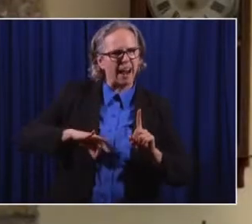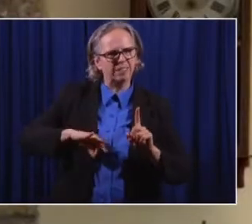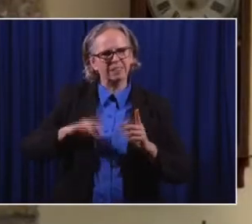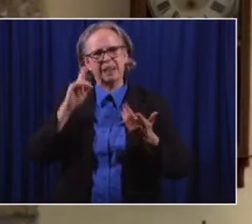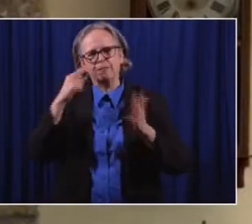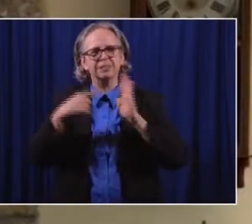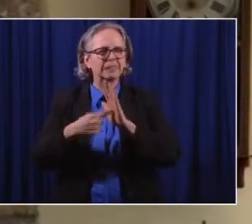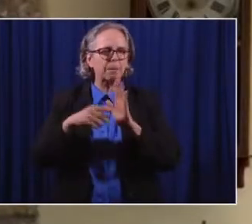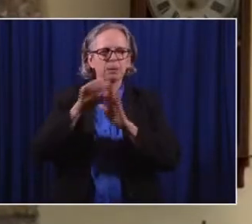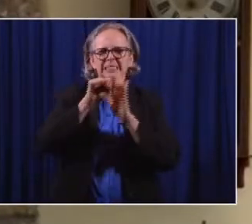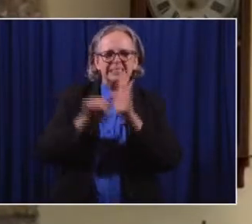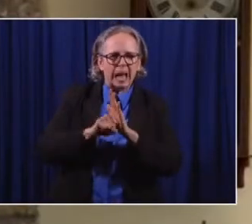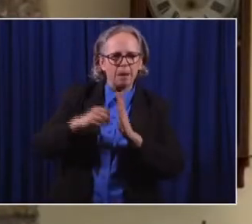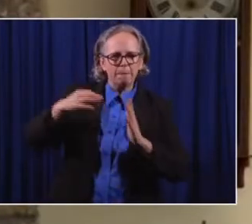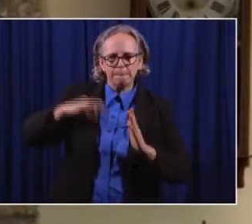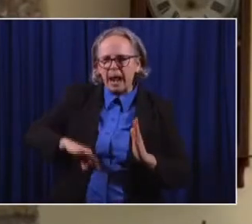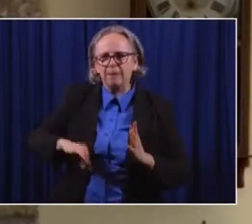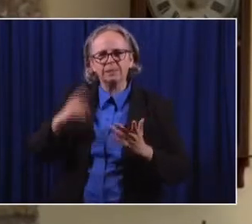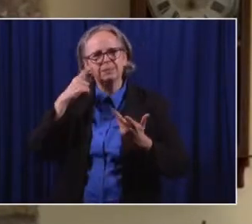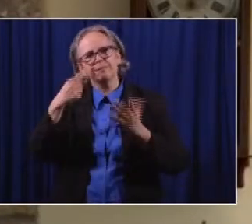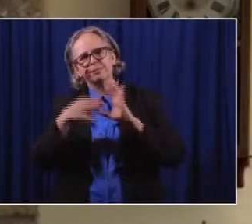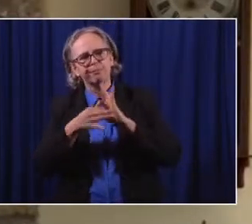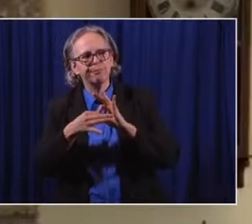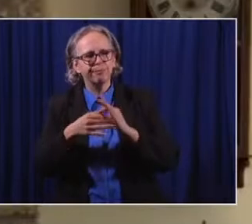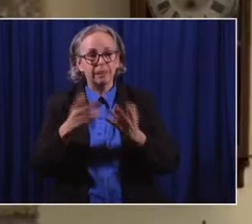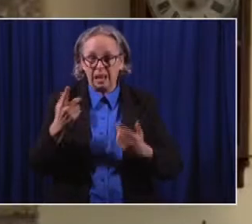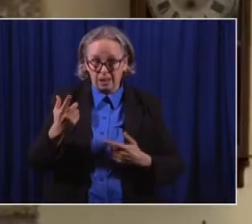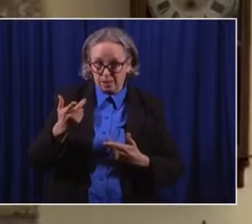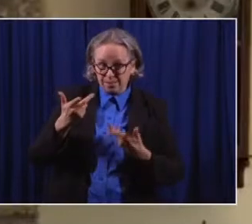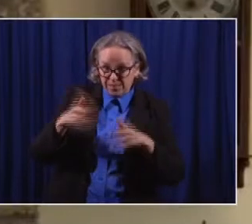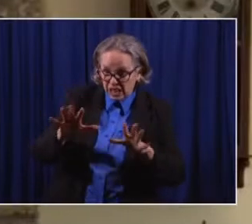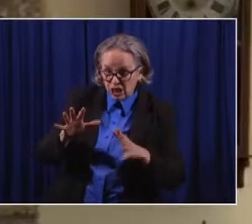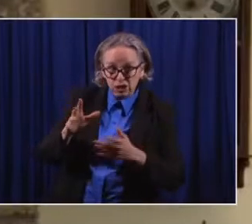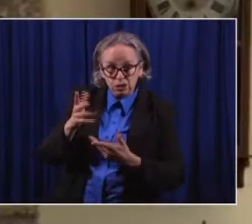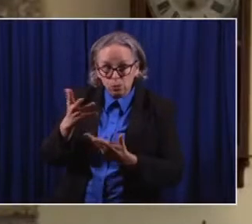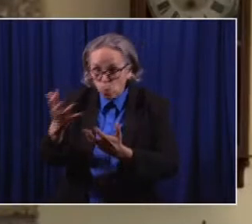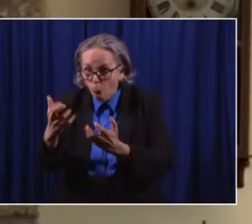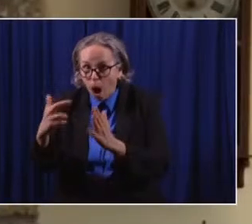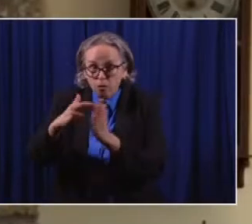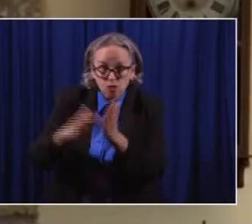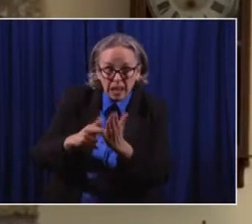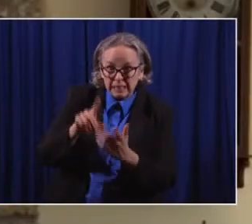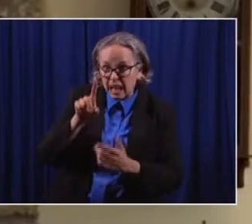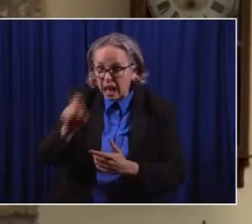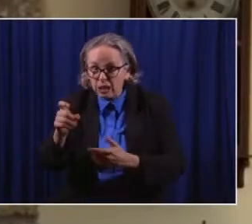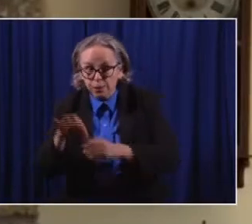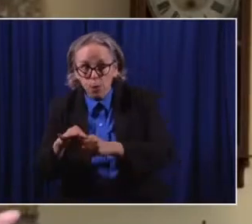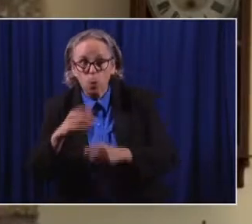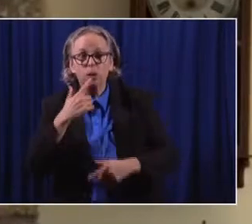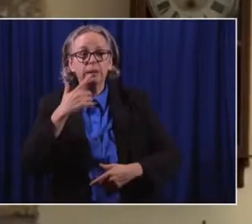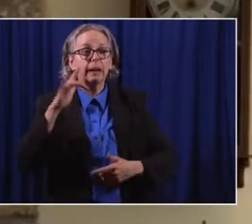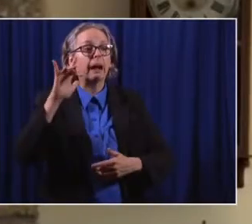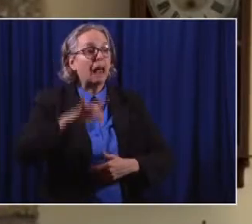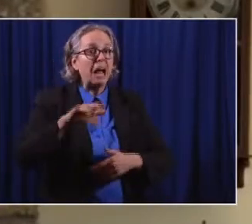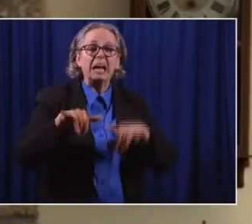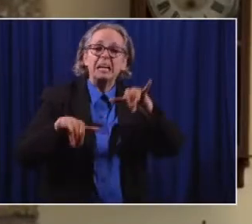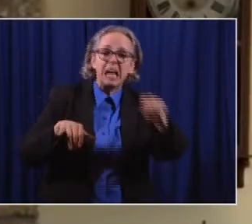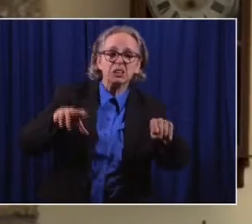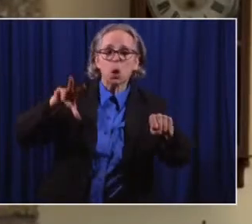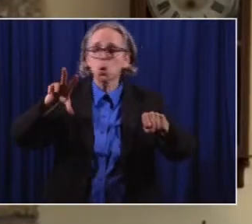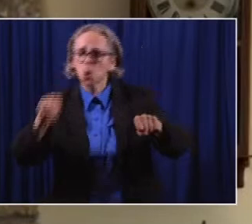it gives them an opportunity. Hey, do you want to be registered to vote? And so people then can click on that,